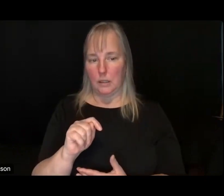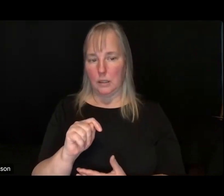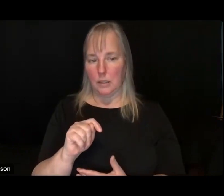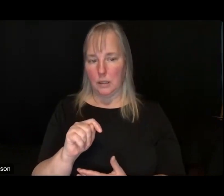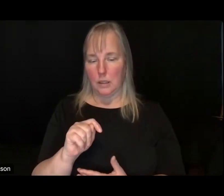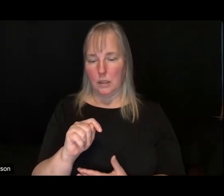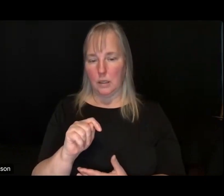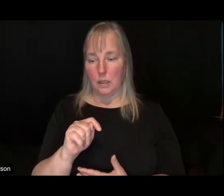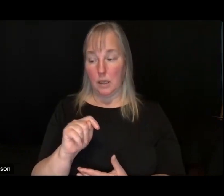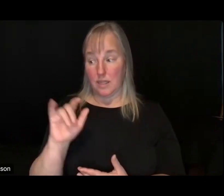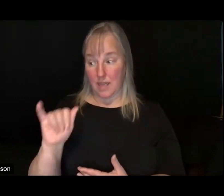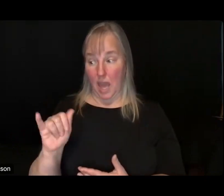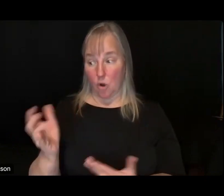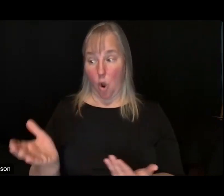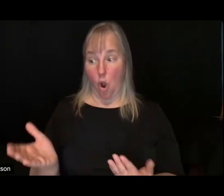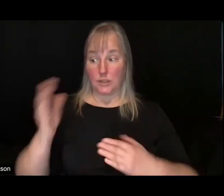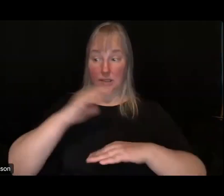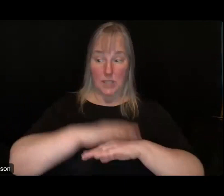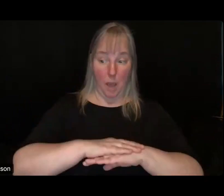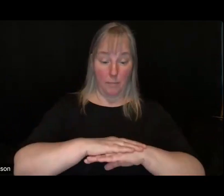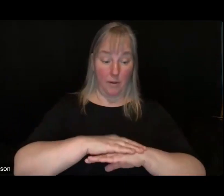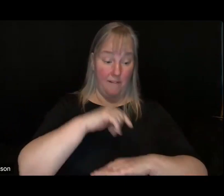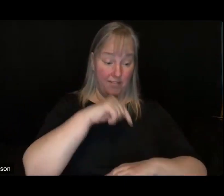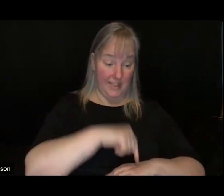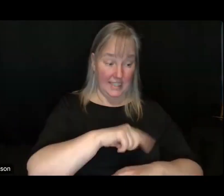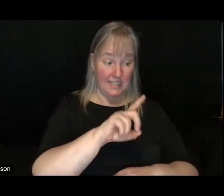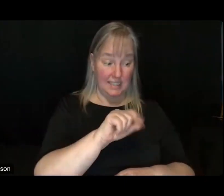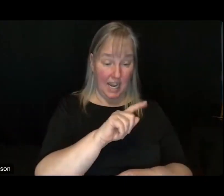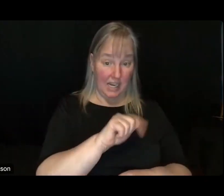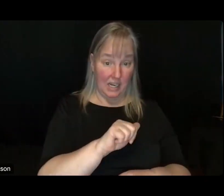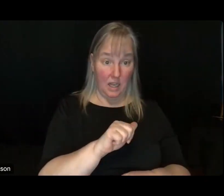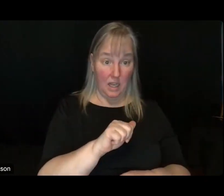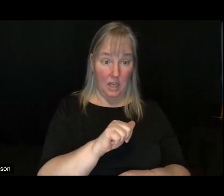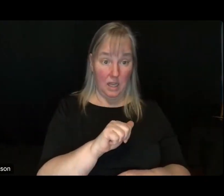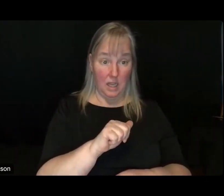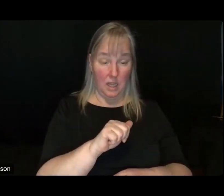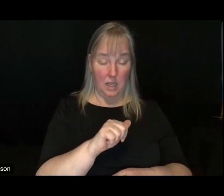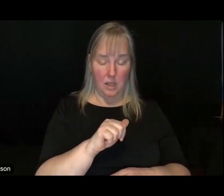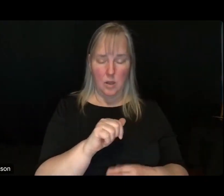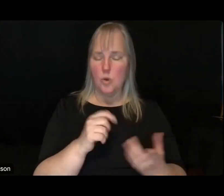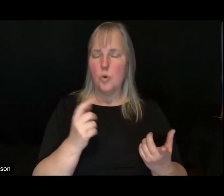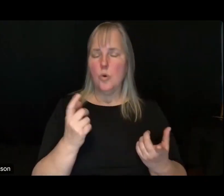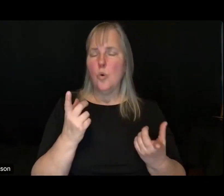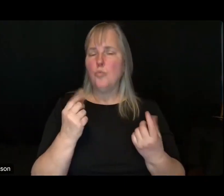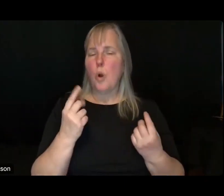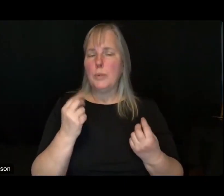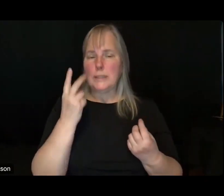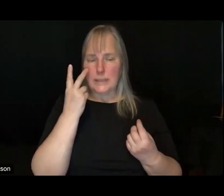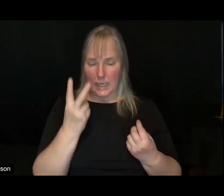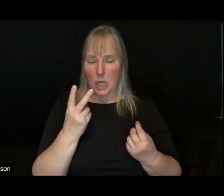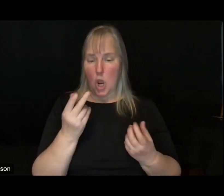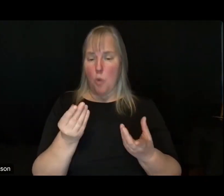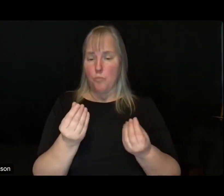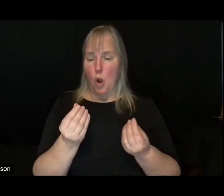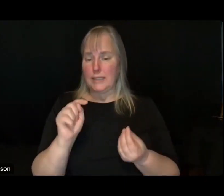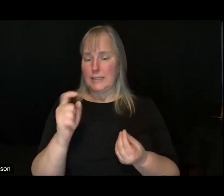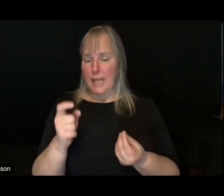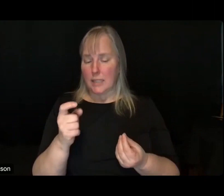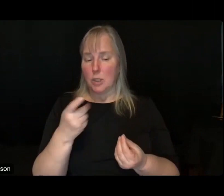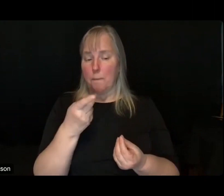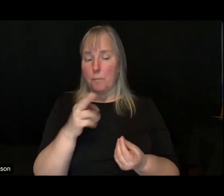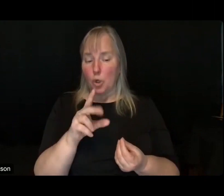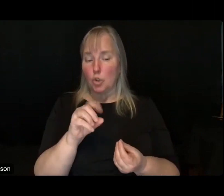on top of this data, would we see property taxes per dwelling unit going